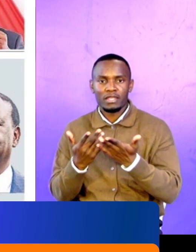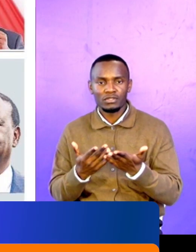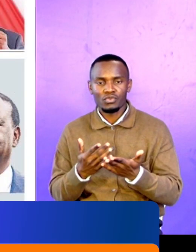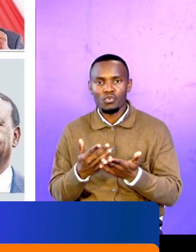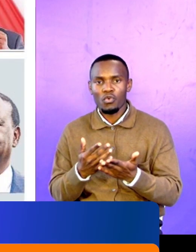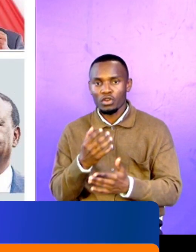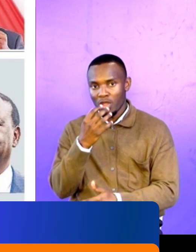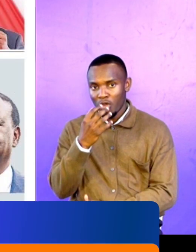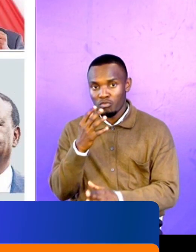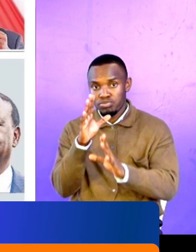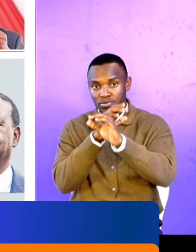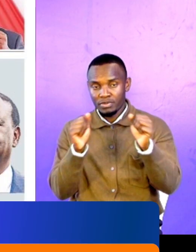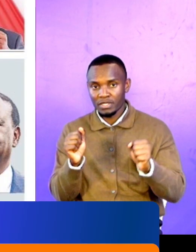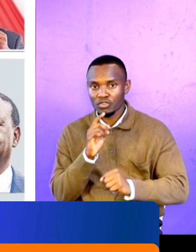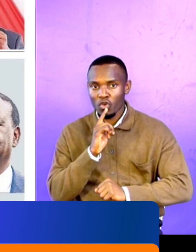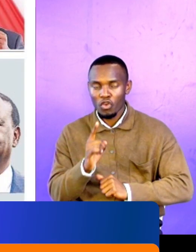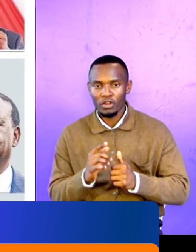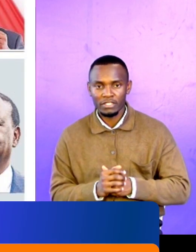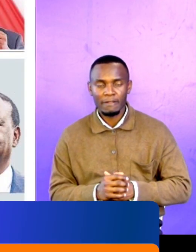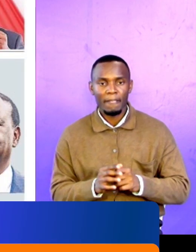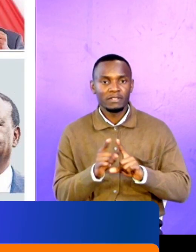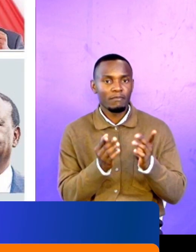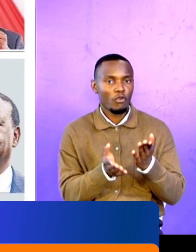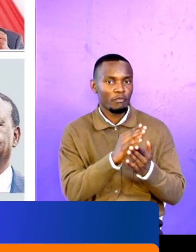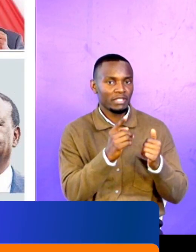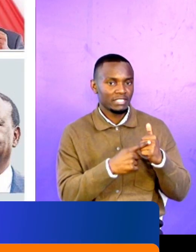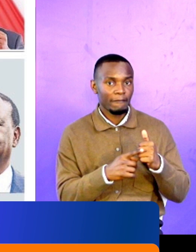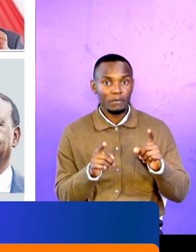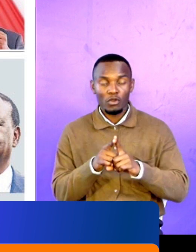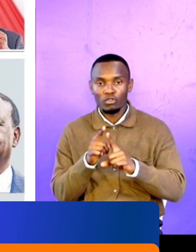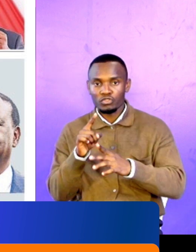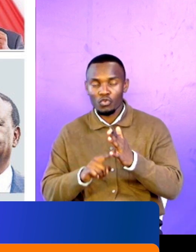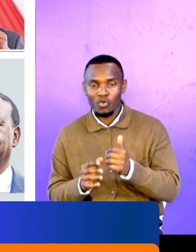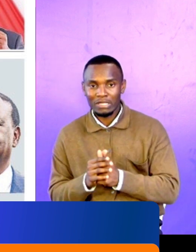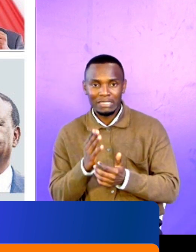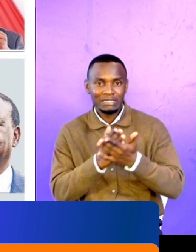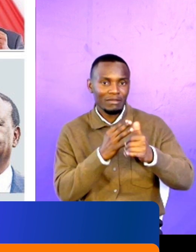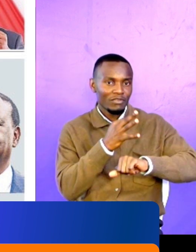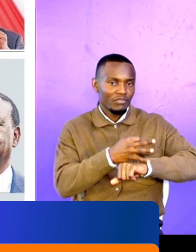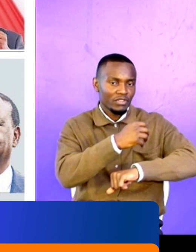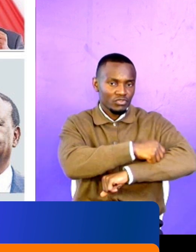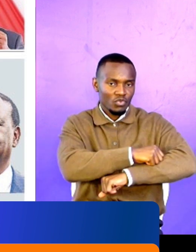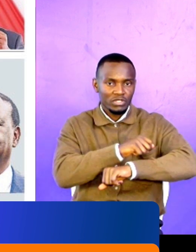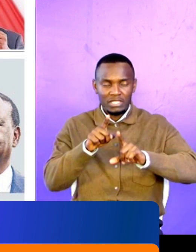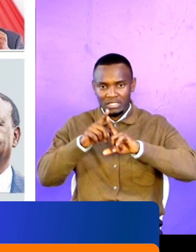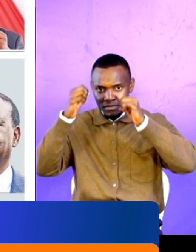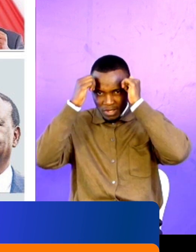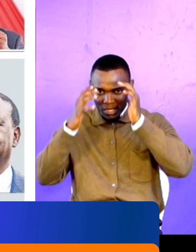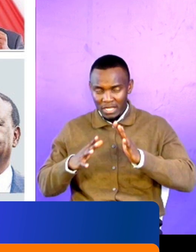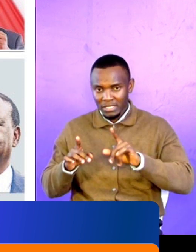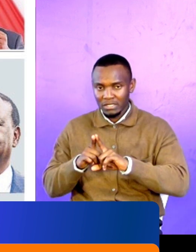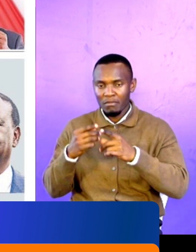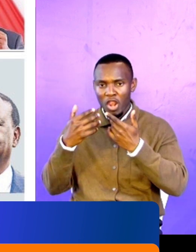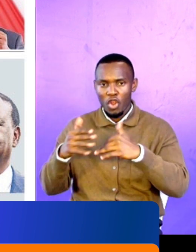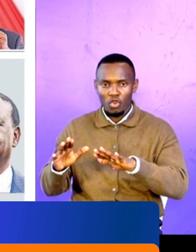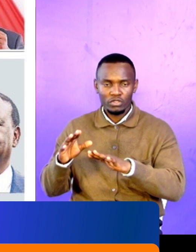page 6 of the Daily Nation. But also a puzzle of cost schools, learners, and lost billions. That is on page 2